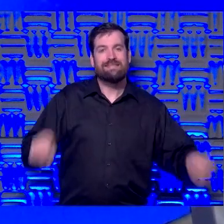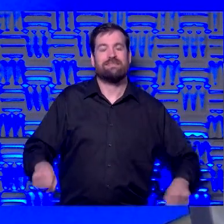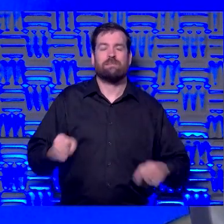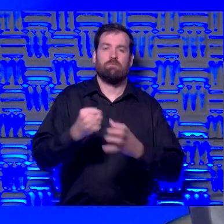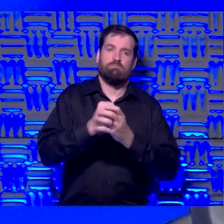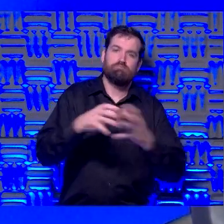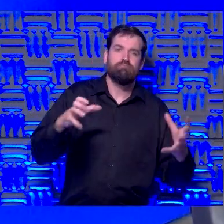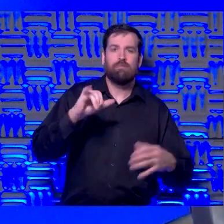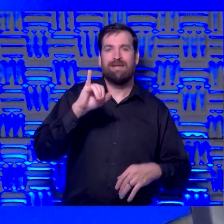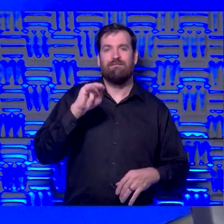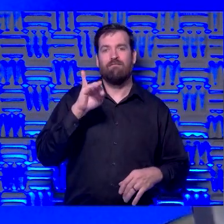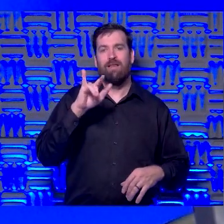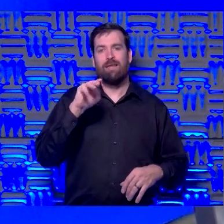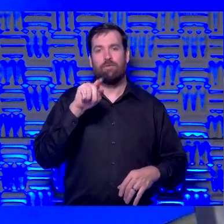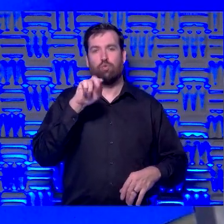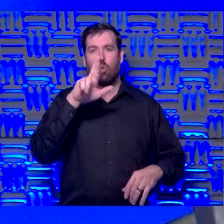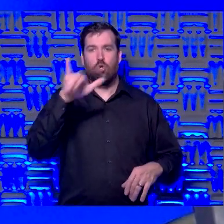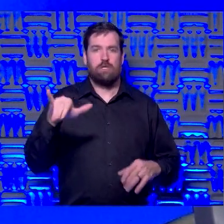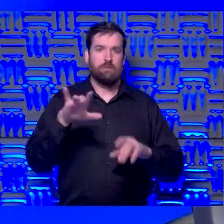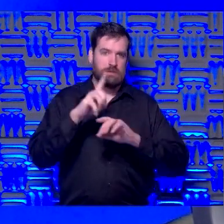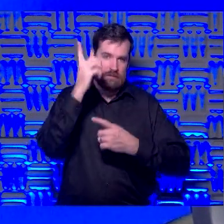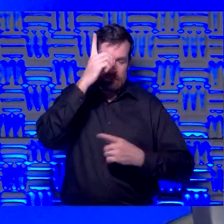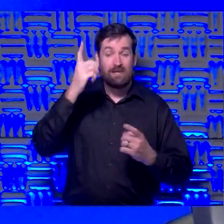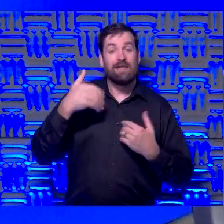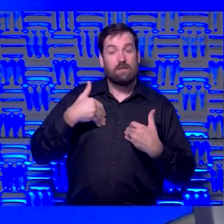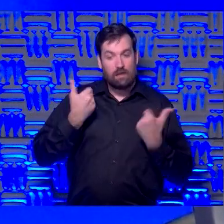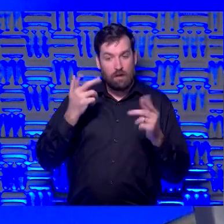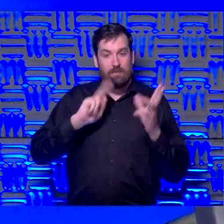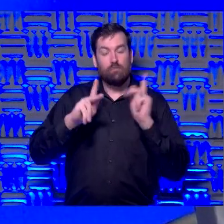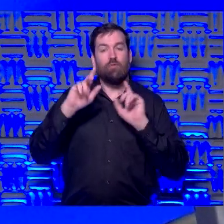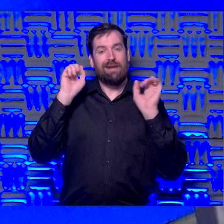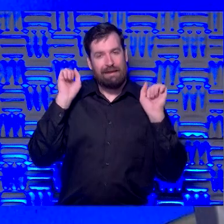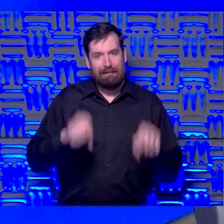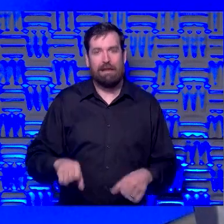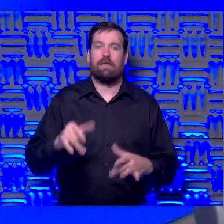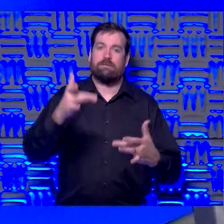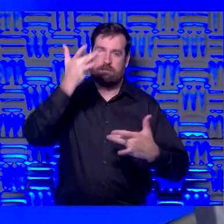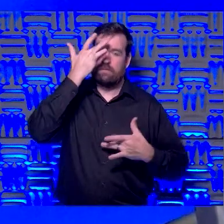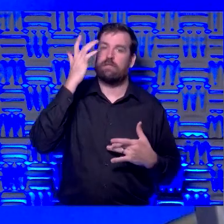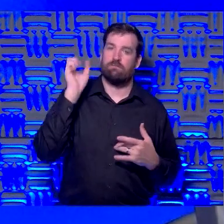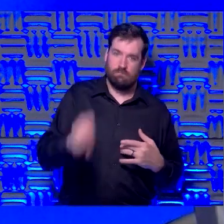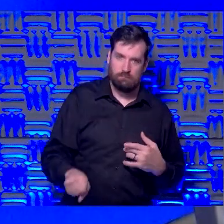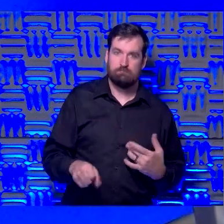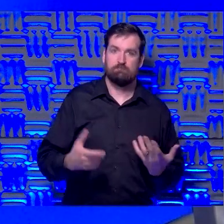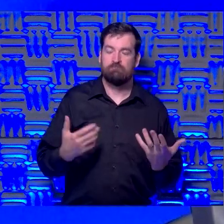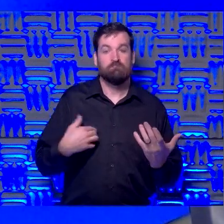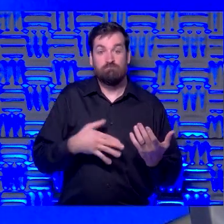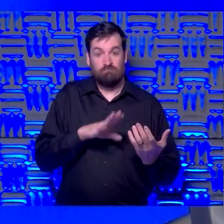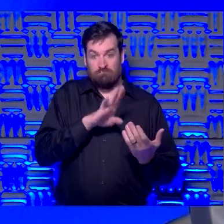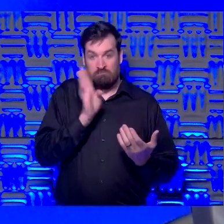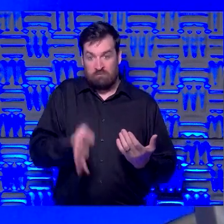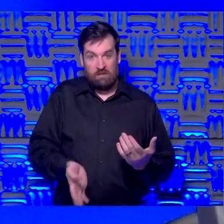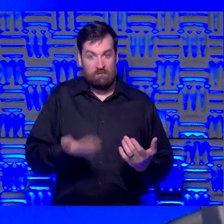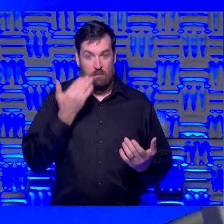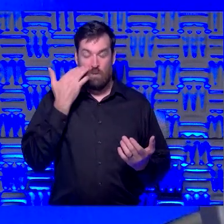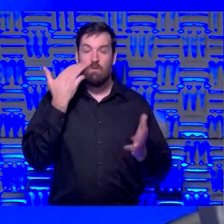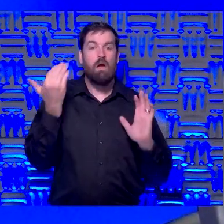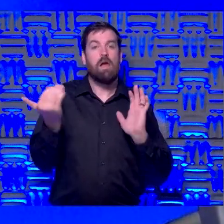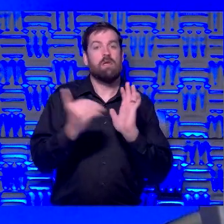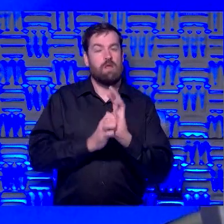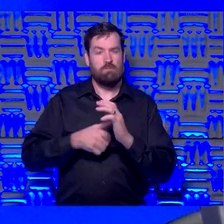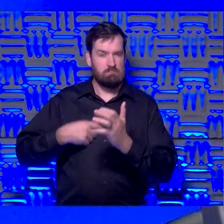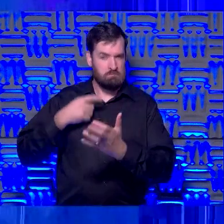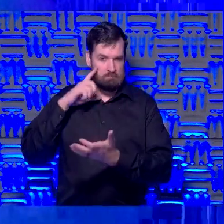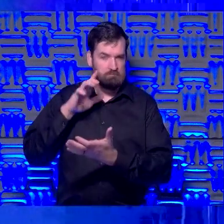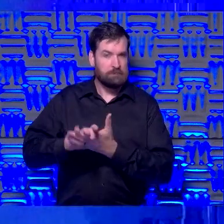So younger people are affected by this as well. And you really just never know. Again, I do believe